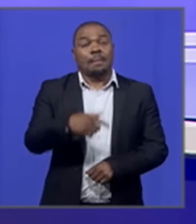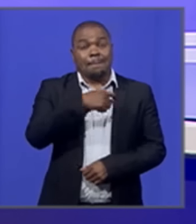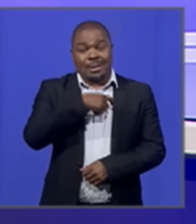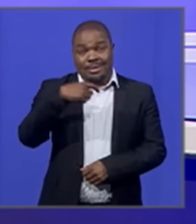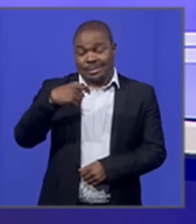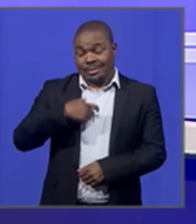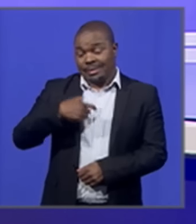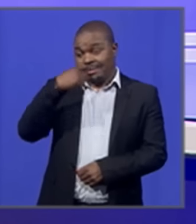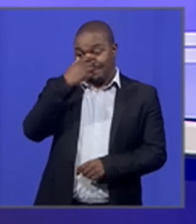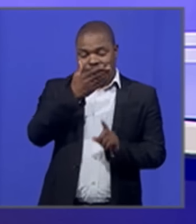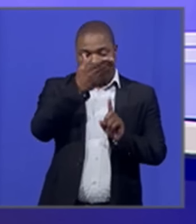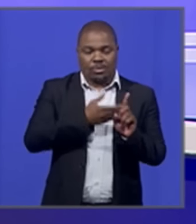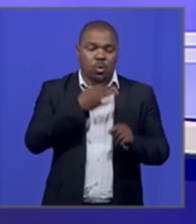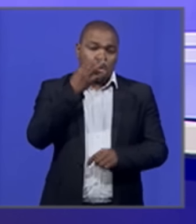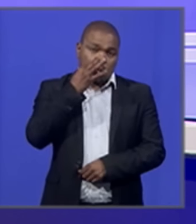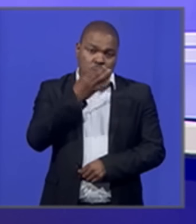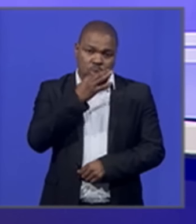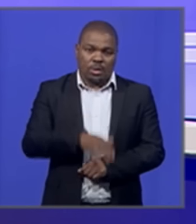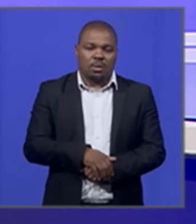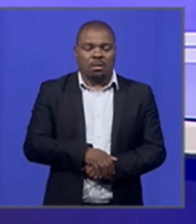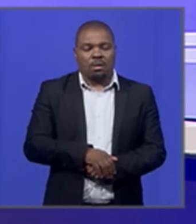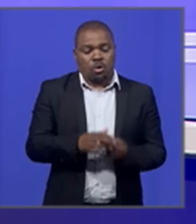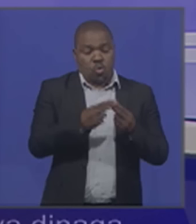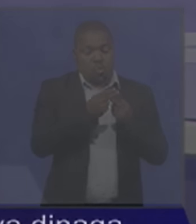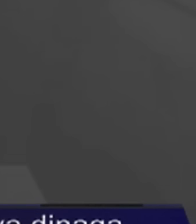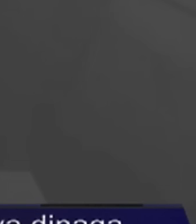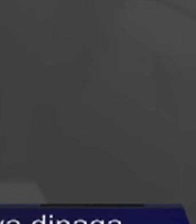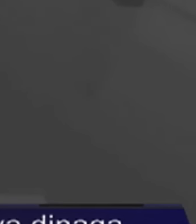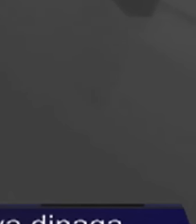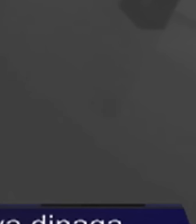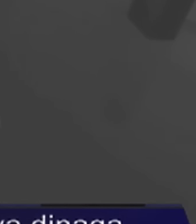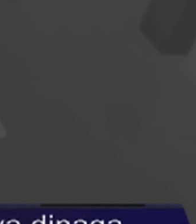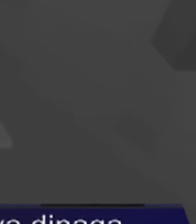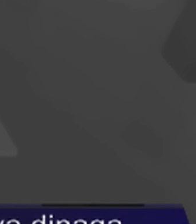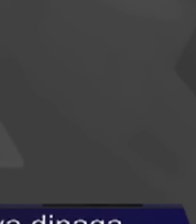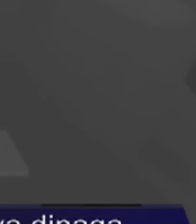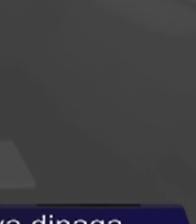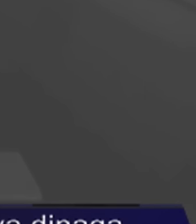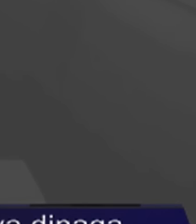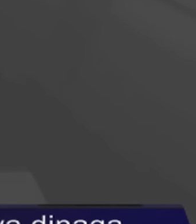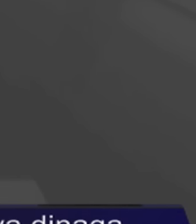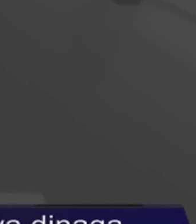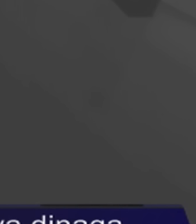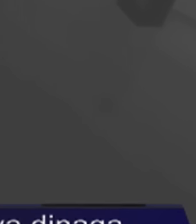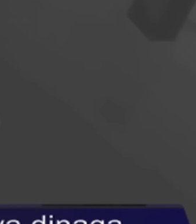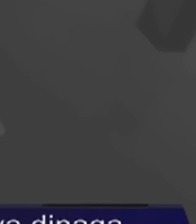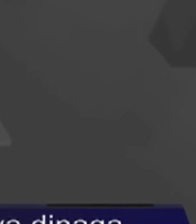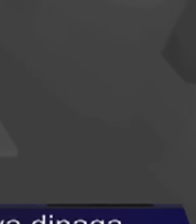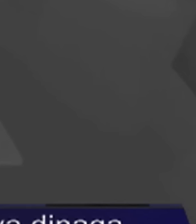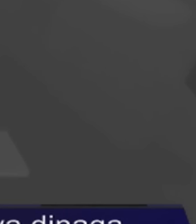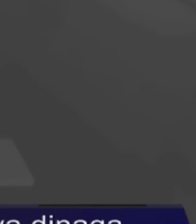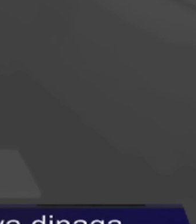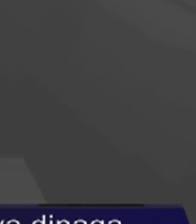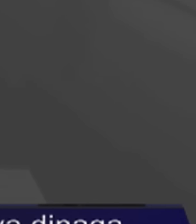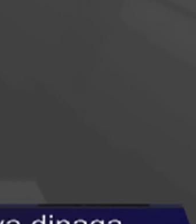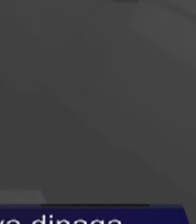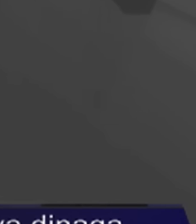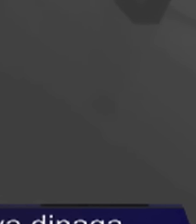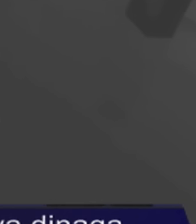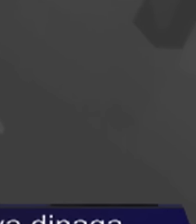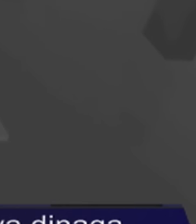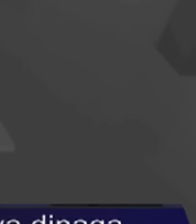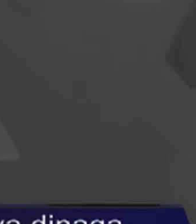Mopresidente Cyril Ramaphosa o re union ya go lekola tshepetšo ya ditho ya borwa bja Afrika e le go Southern African Customs